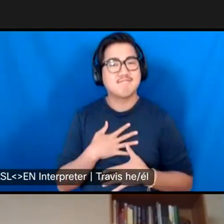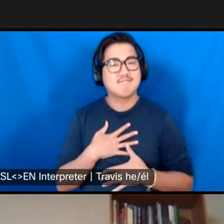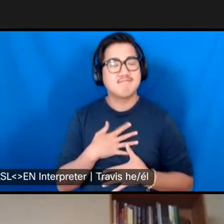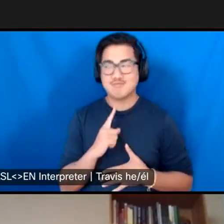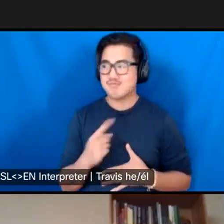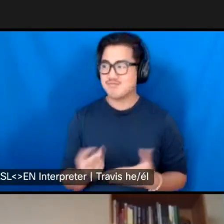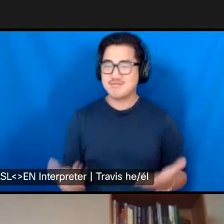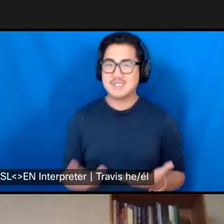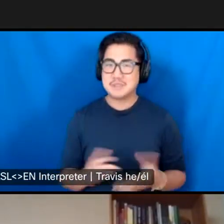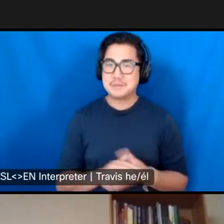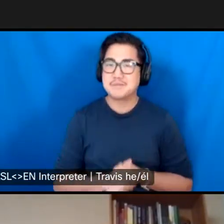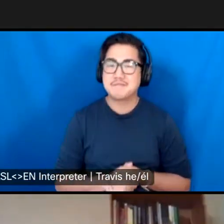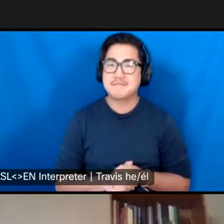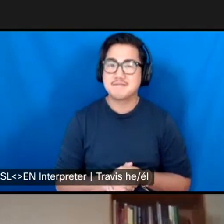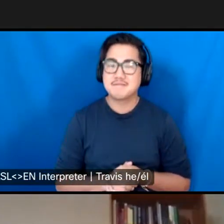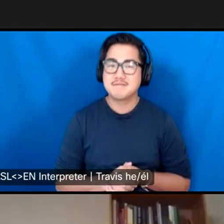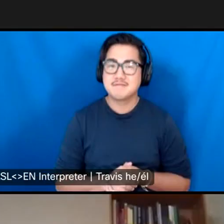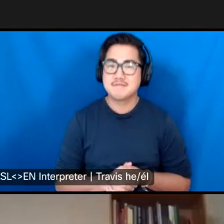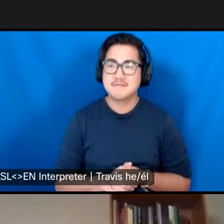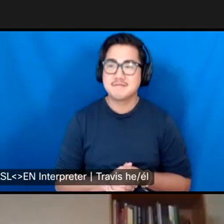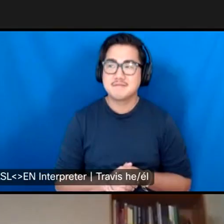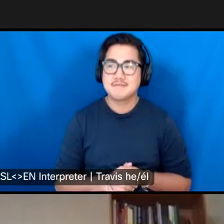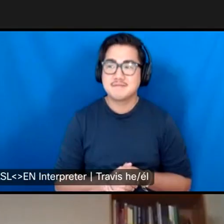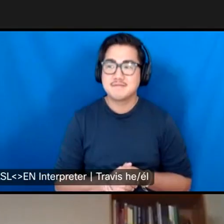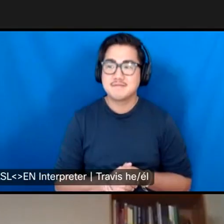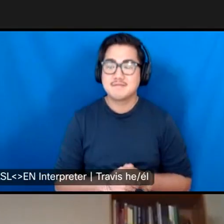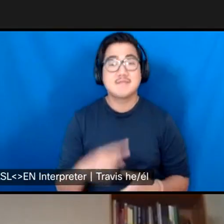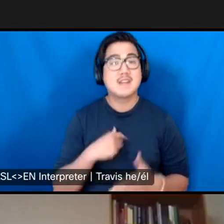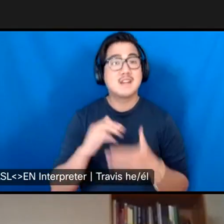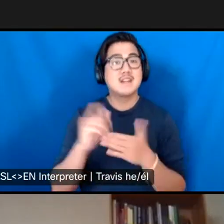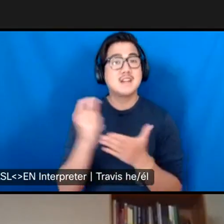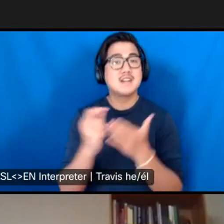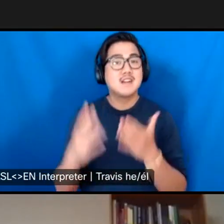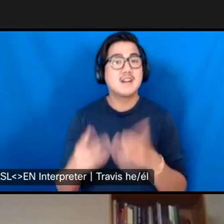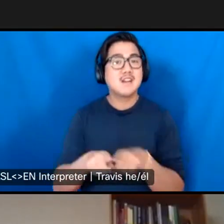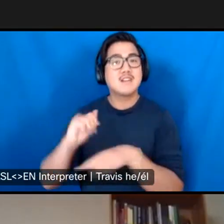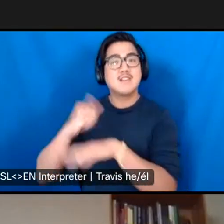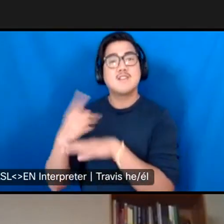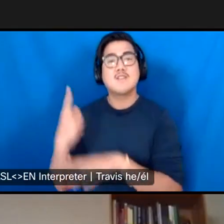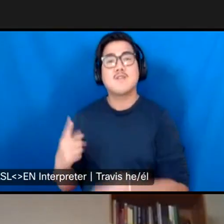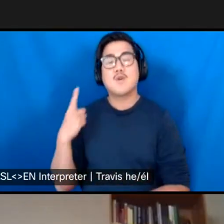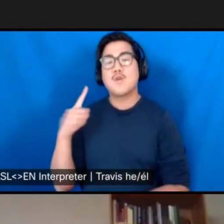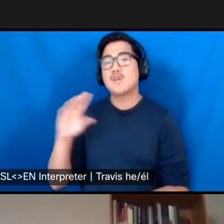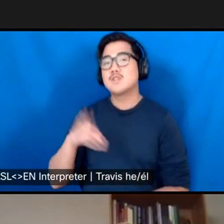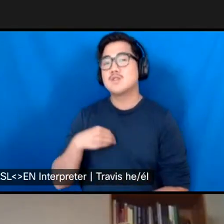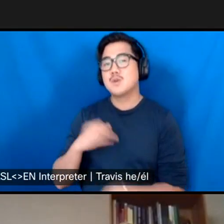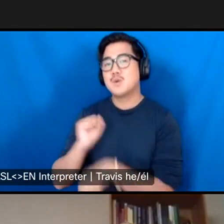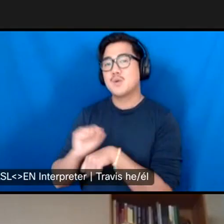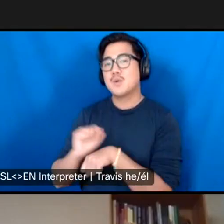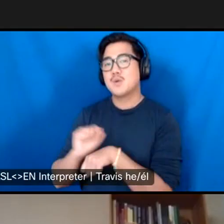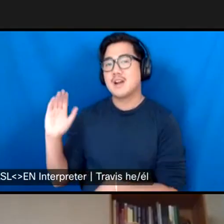here. I am the lead therapist and the founder of Soul Work Cafe, where